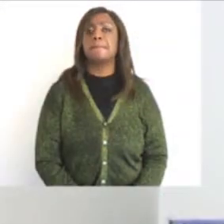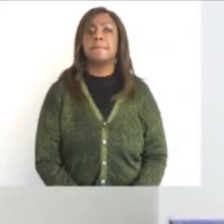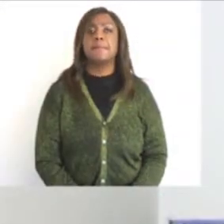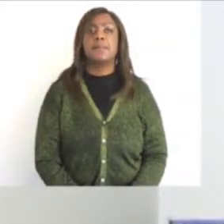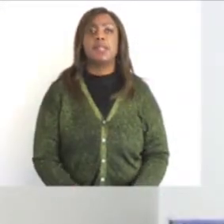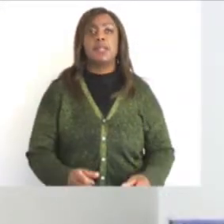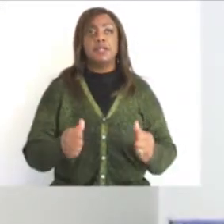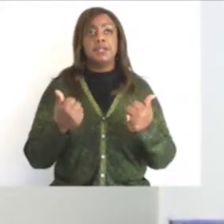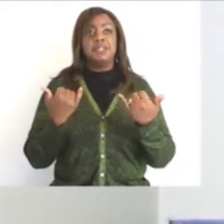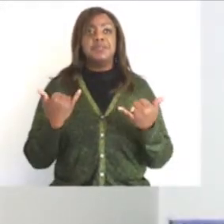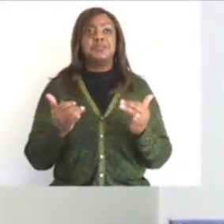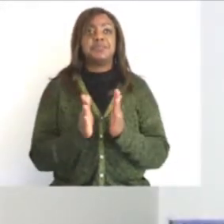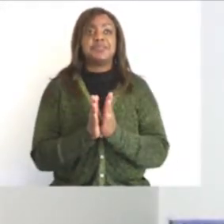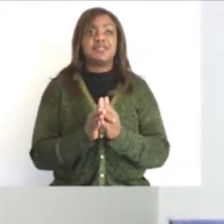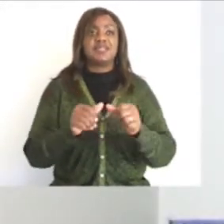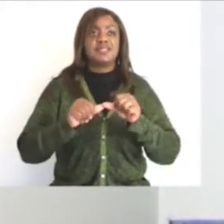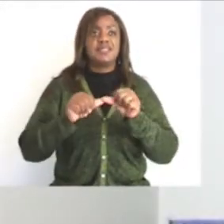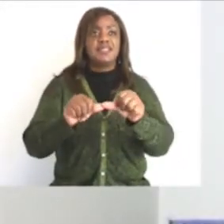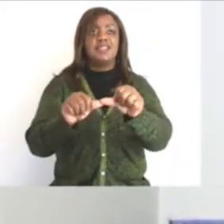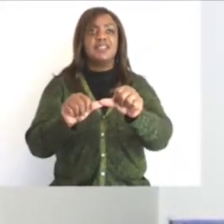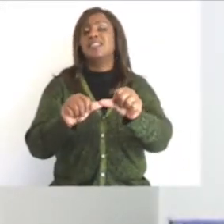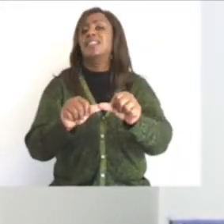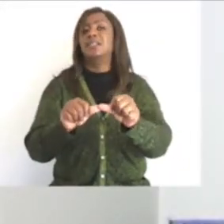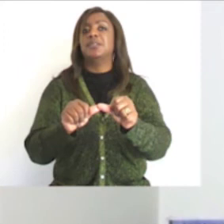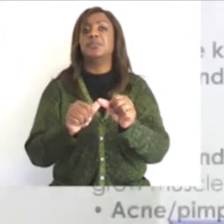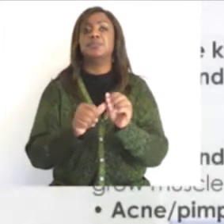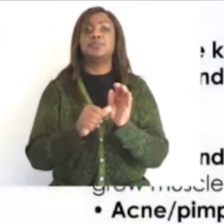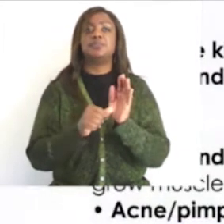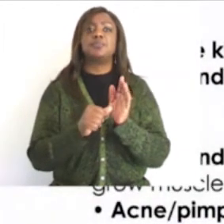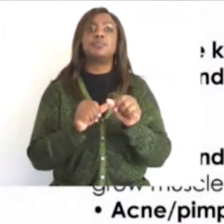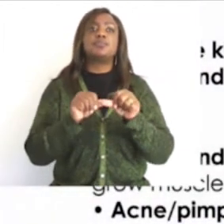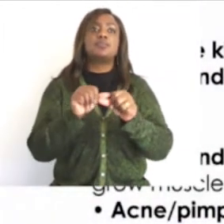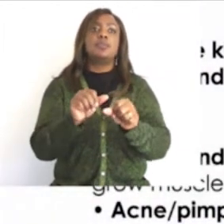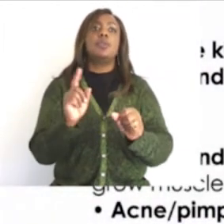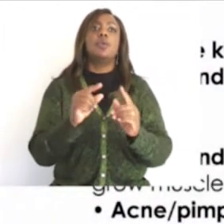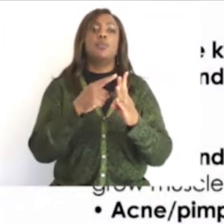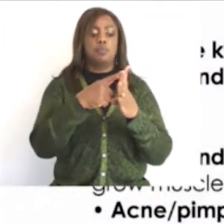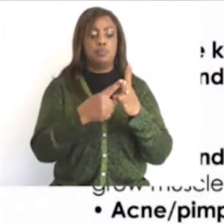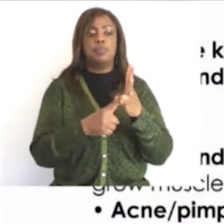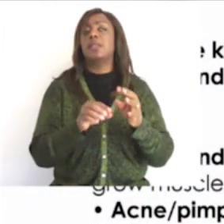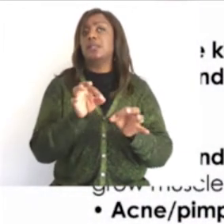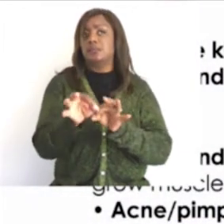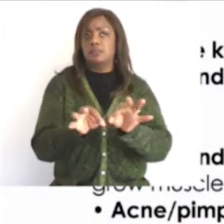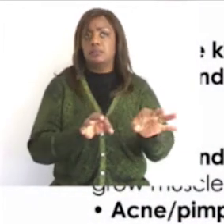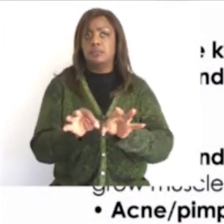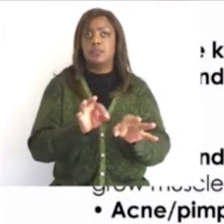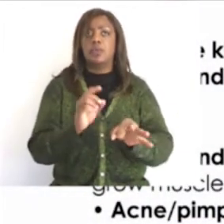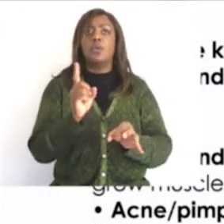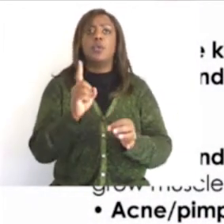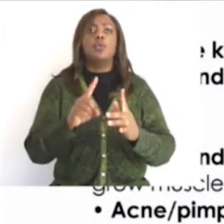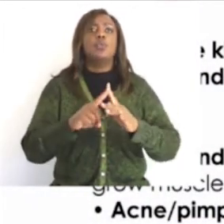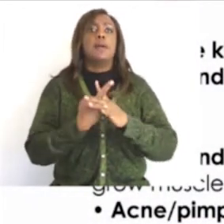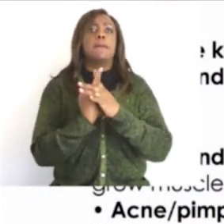Chanel, are you still with me? Fine. Boys and girls, we look at our second competence that says, explain the kinds of physical